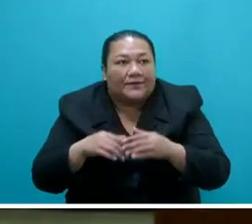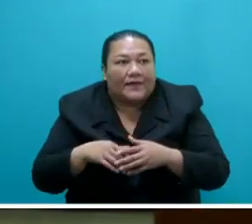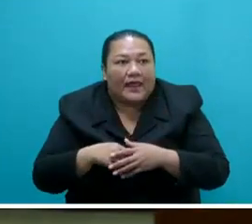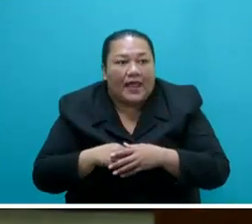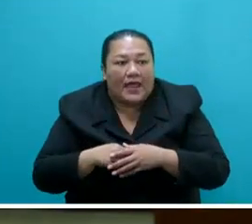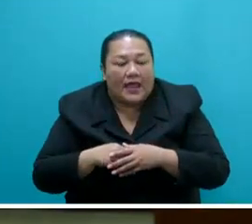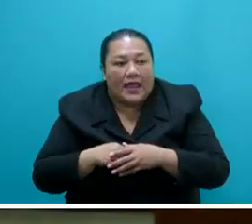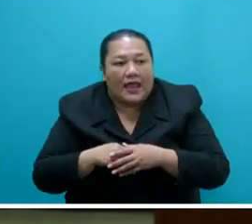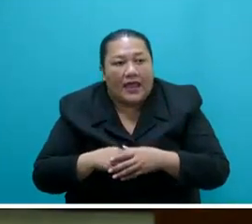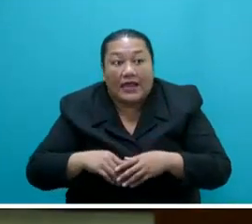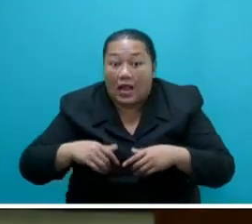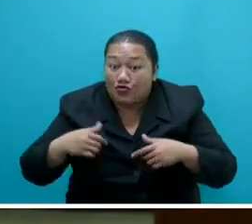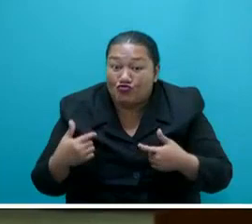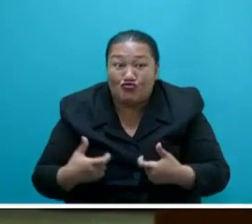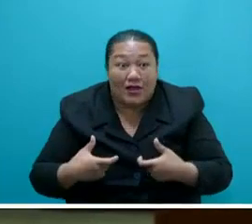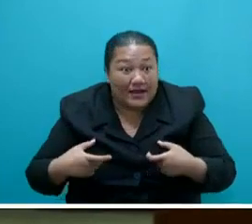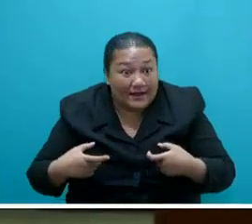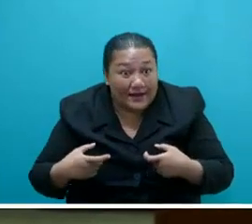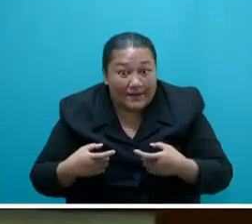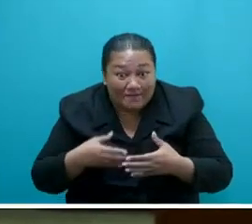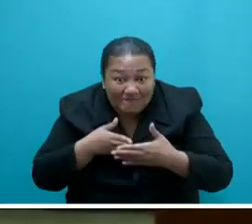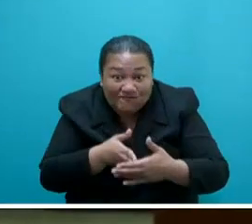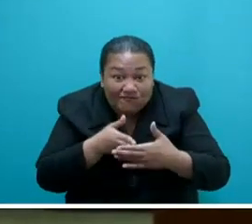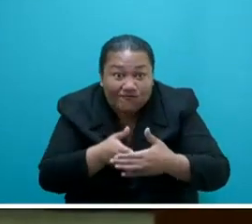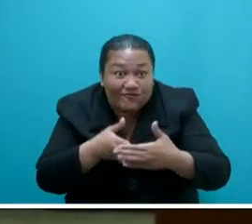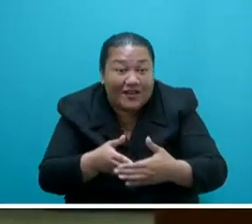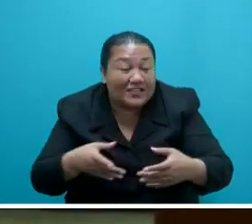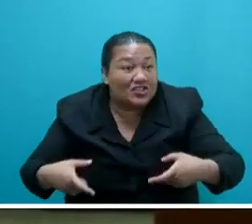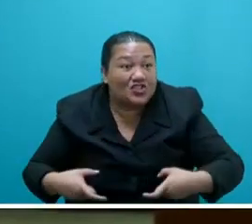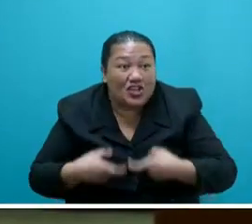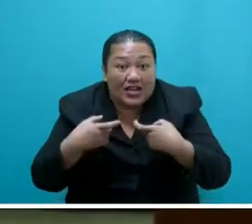make the next 50 years the best 50 years Fiji's ever known.